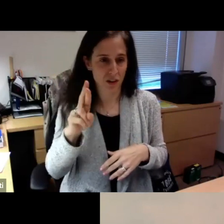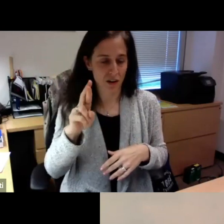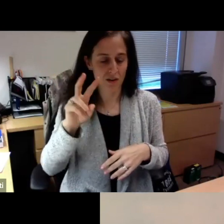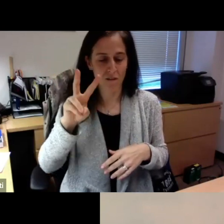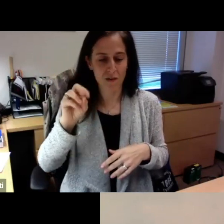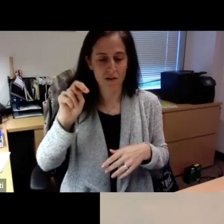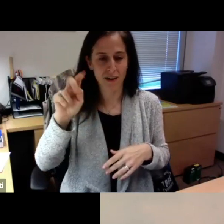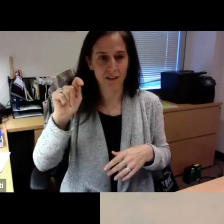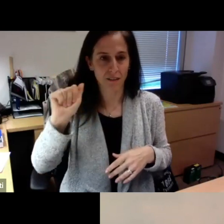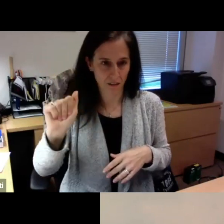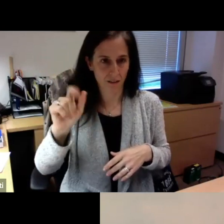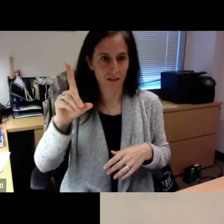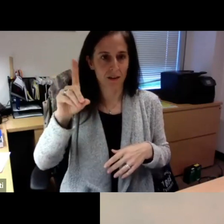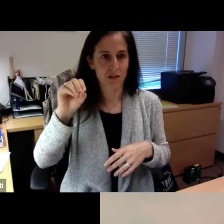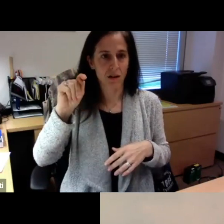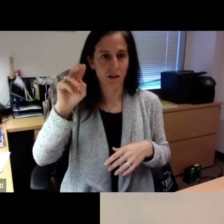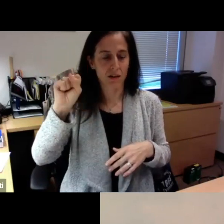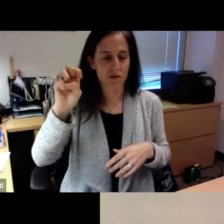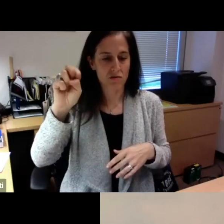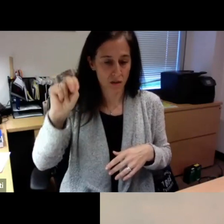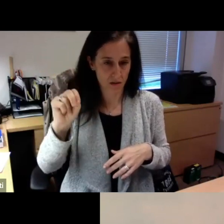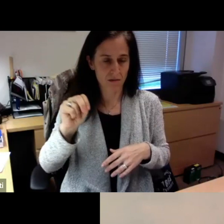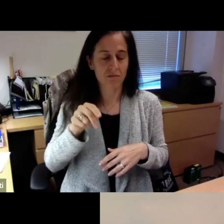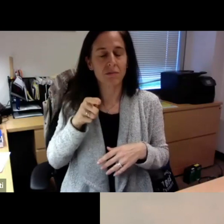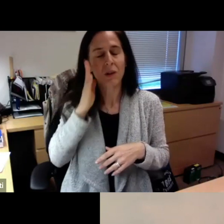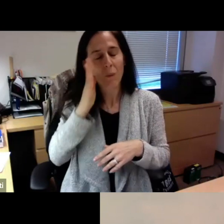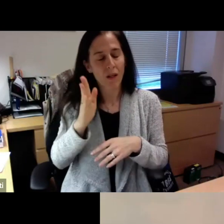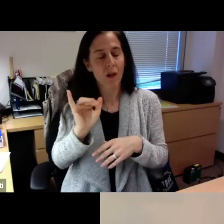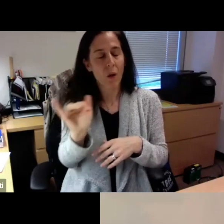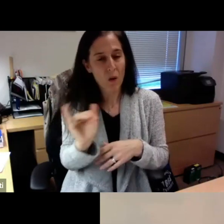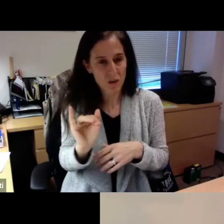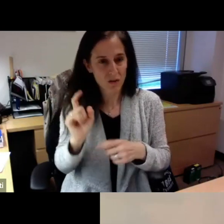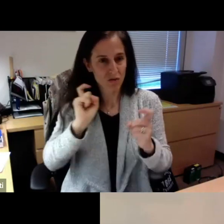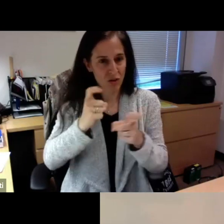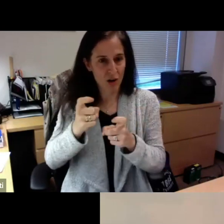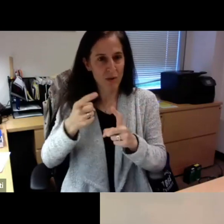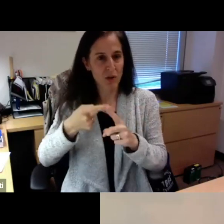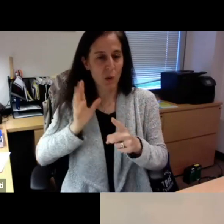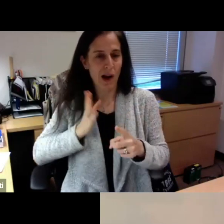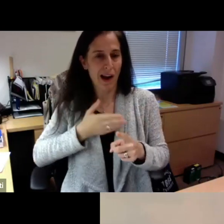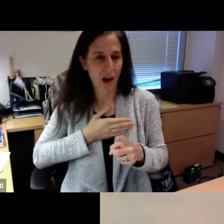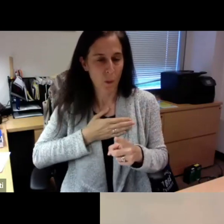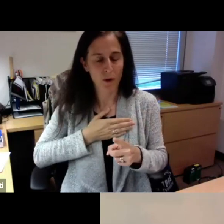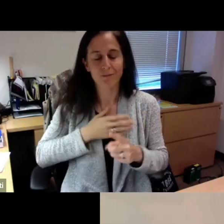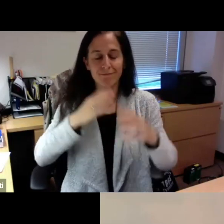We are honored to have our first presenter of this year's series, Dr. Vonetta